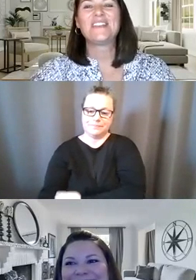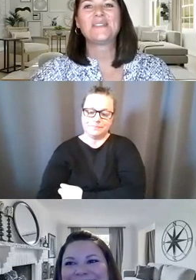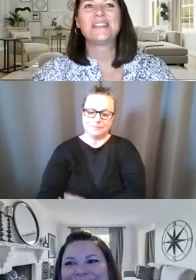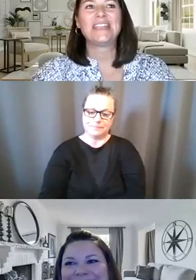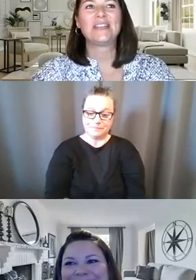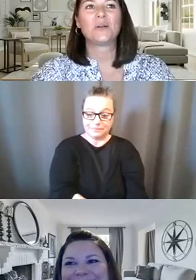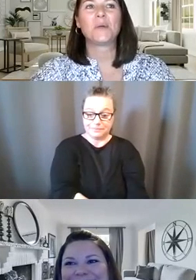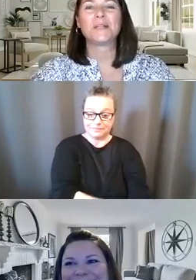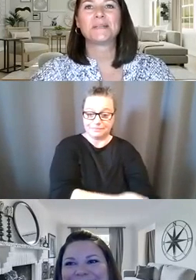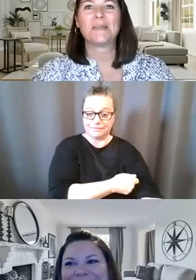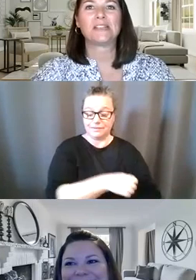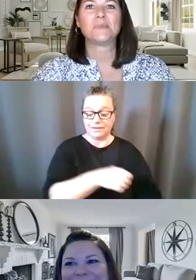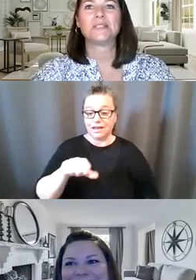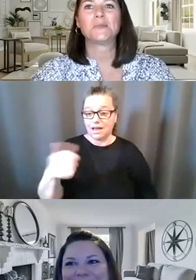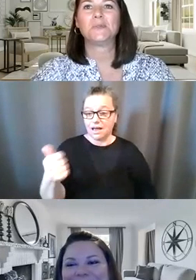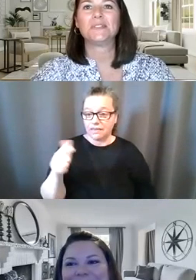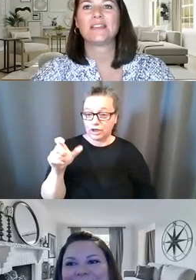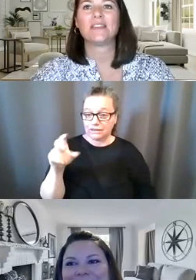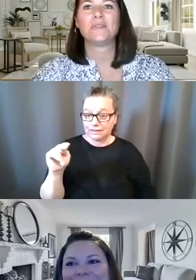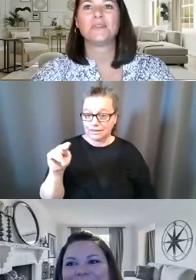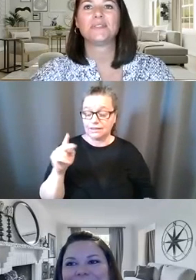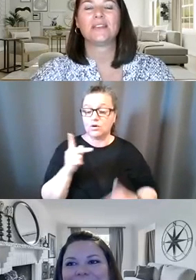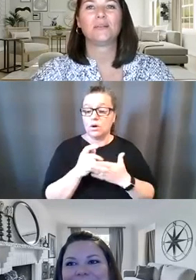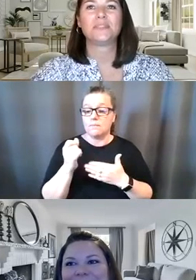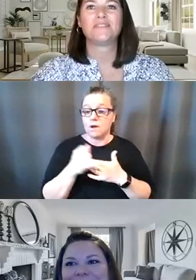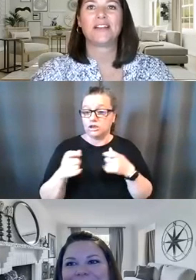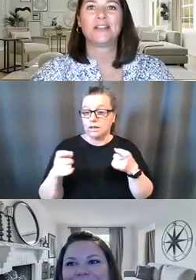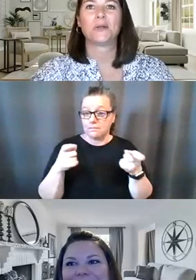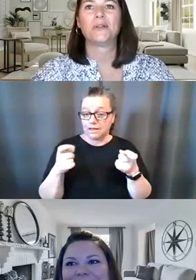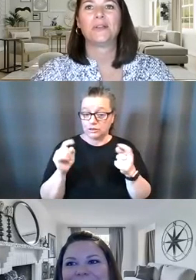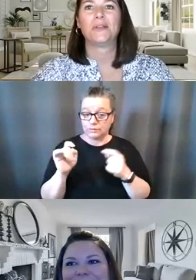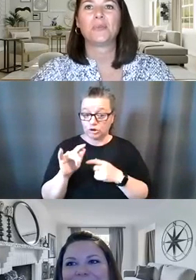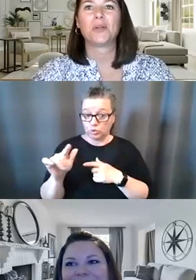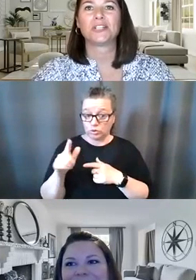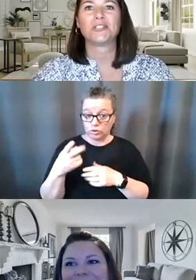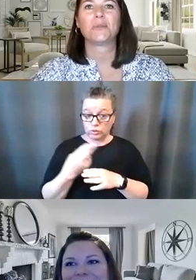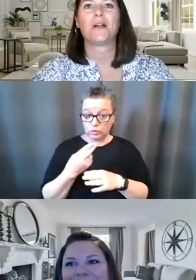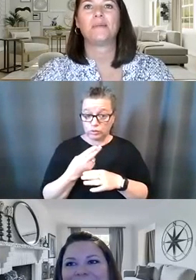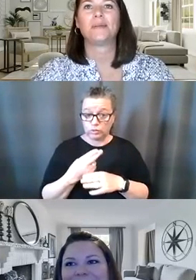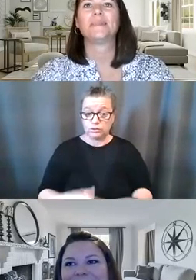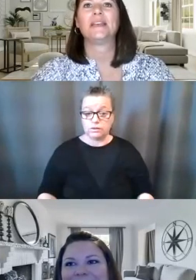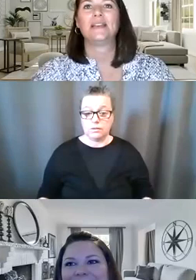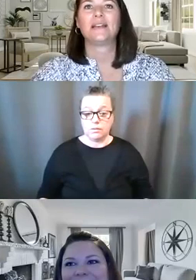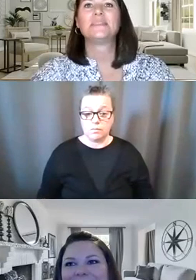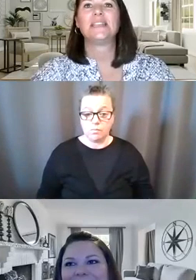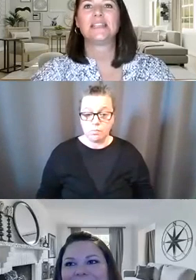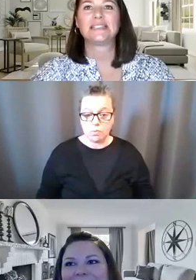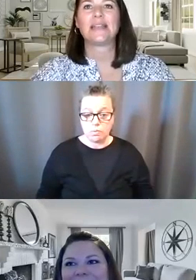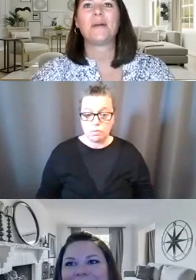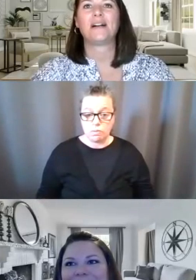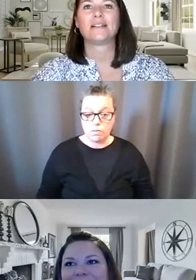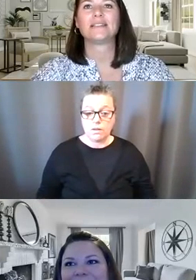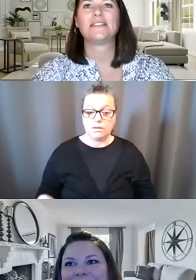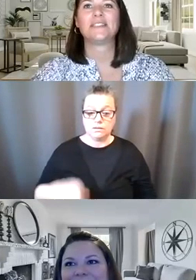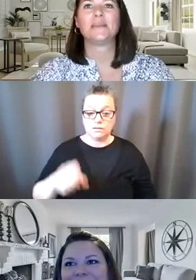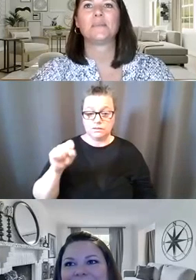Any other lean or project management tools that you use to help define your project or your problem? I'm seeing